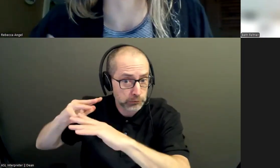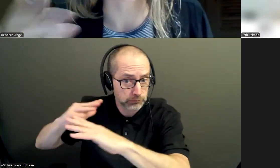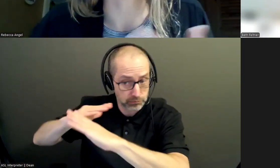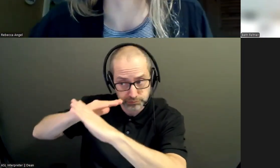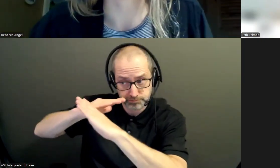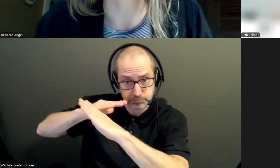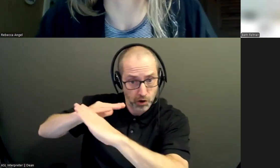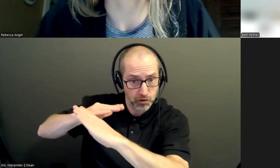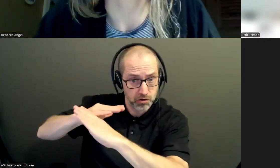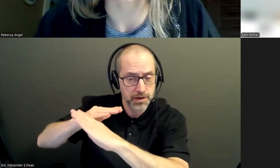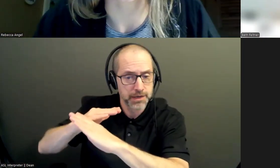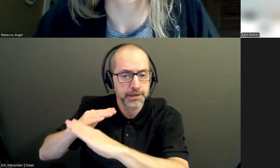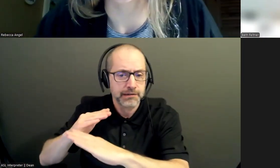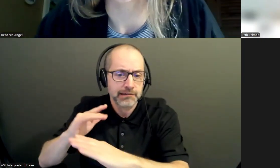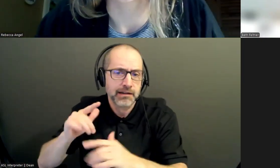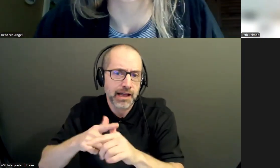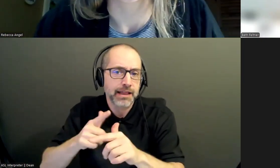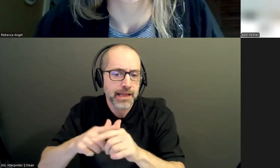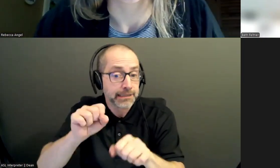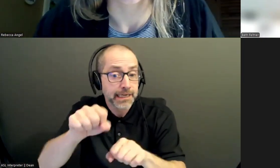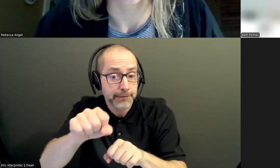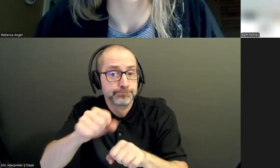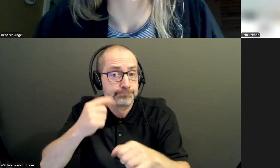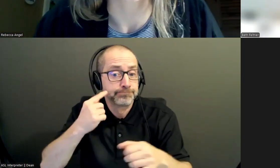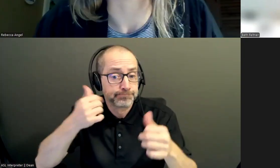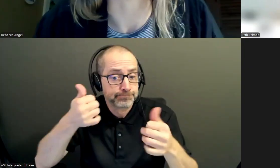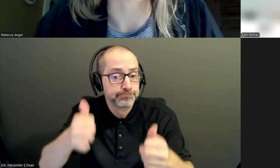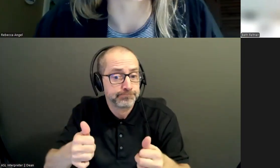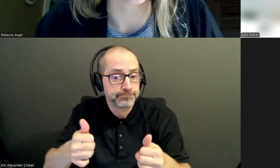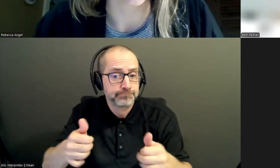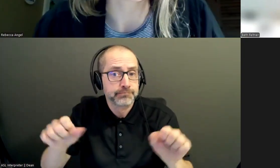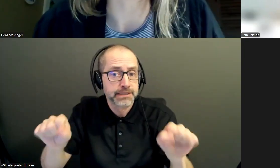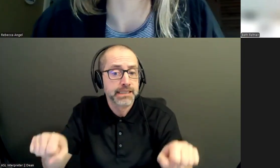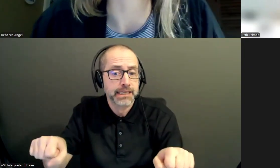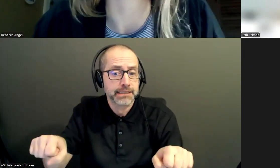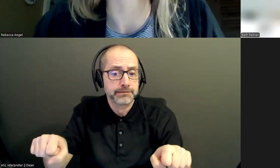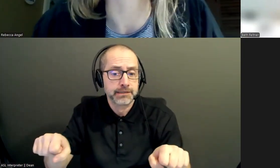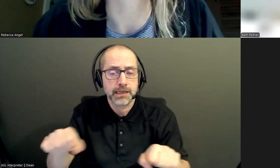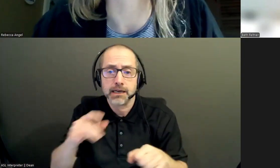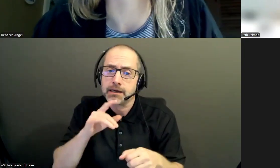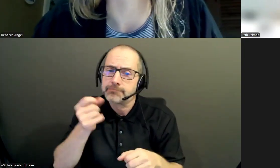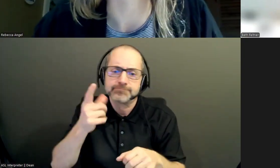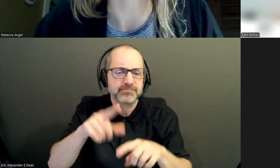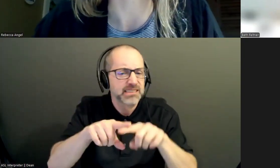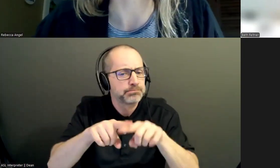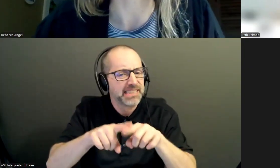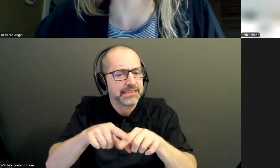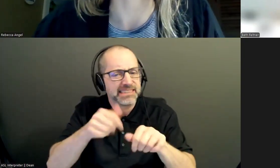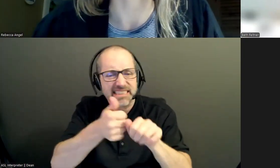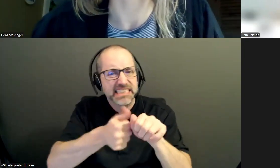That's when we start to see some hearing loss there. So it really depends.